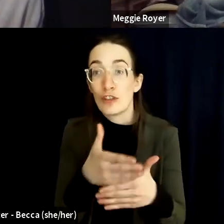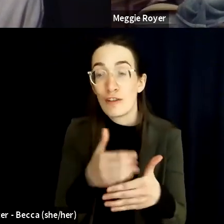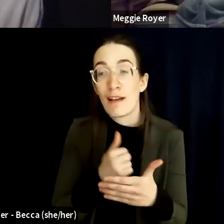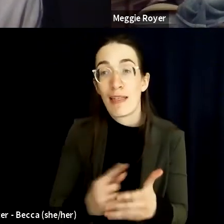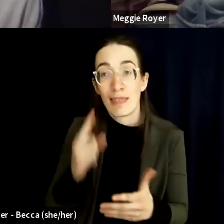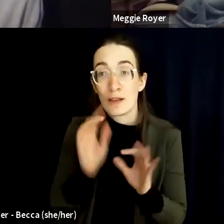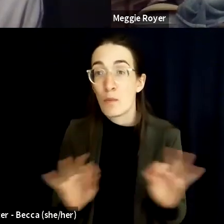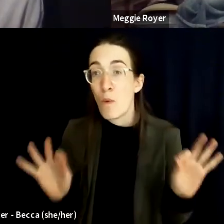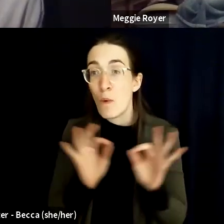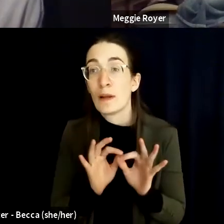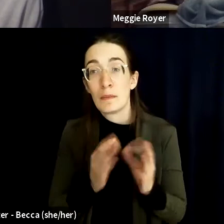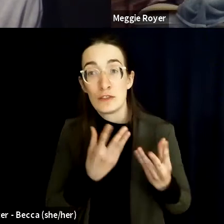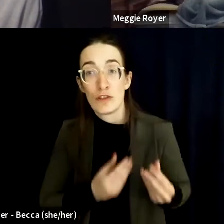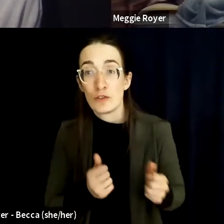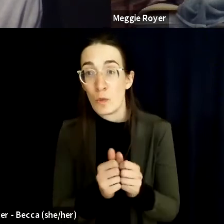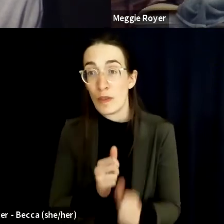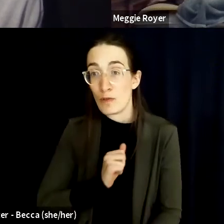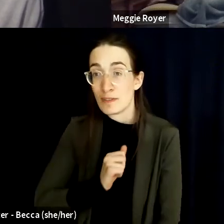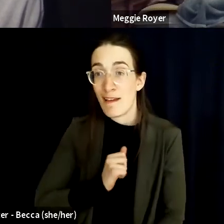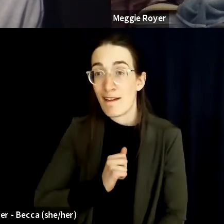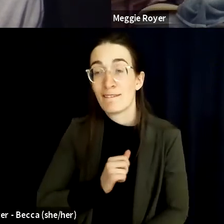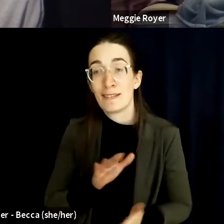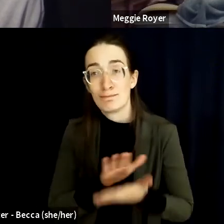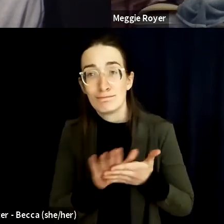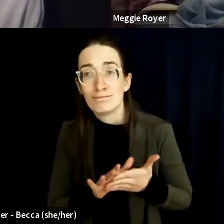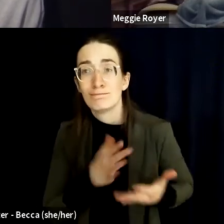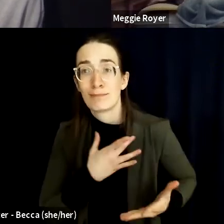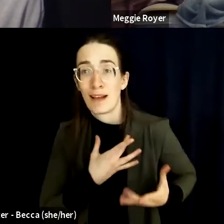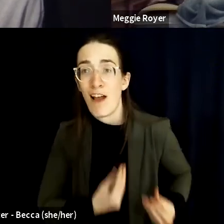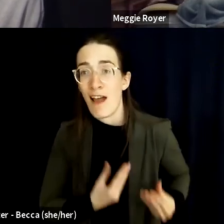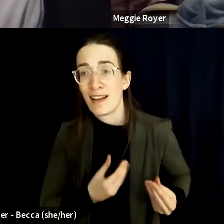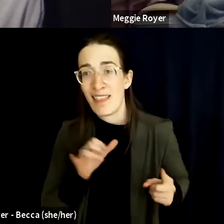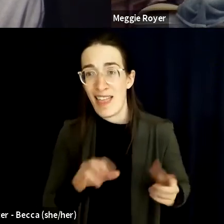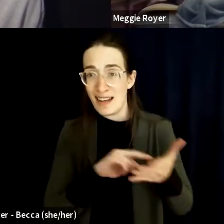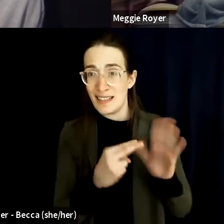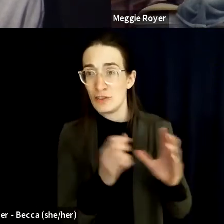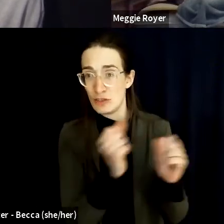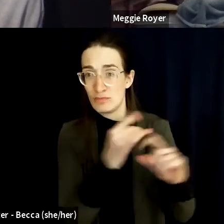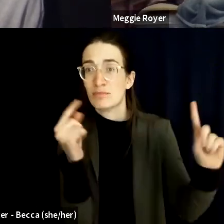to yourself. And that's really what intentions are all about, is being kind to yourself.